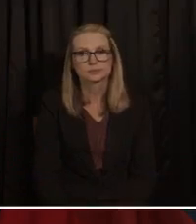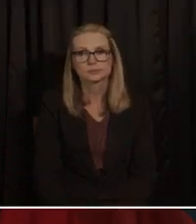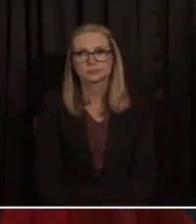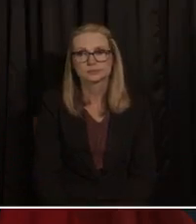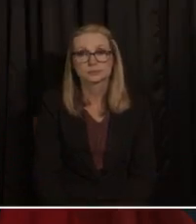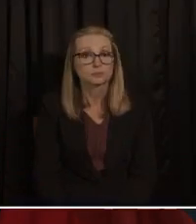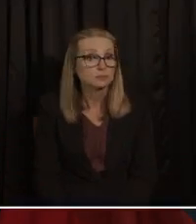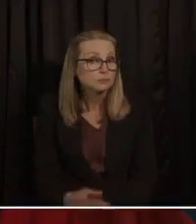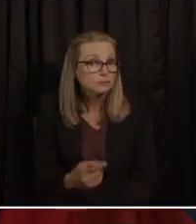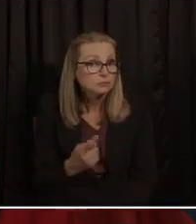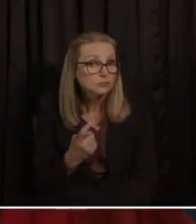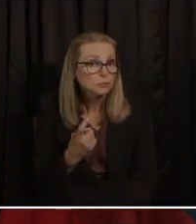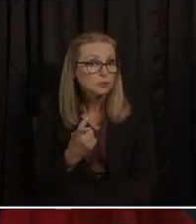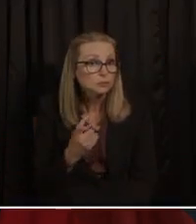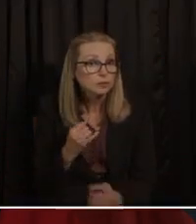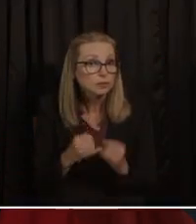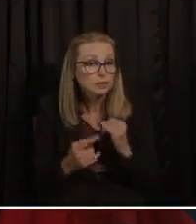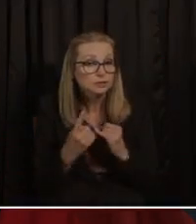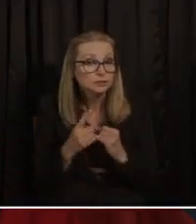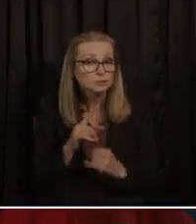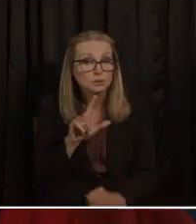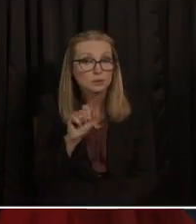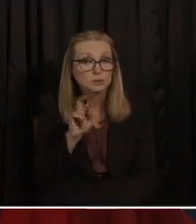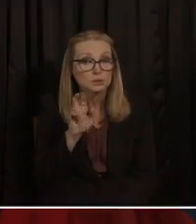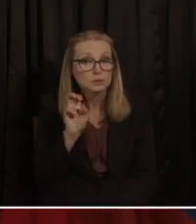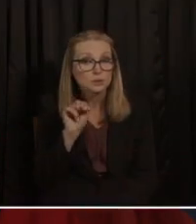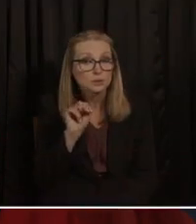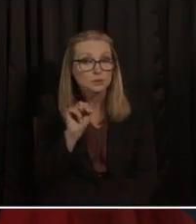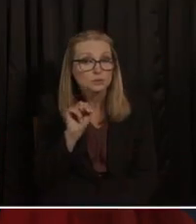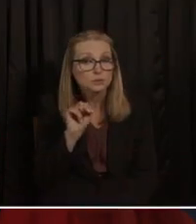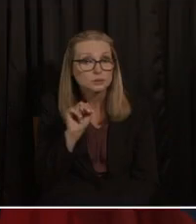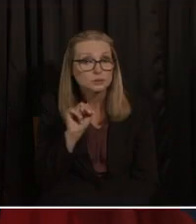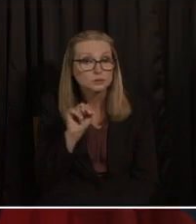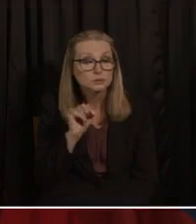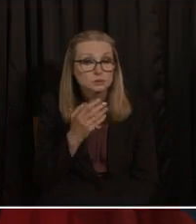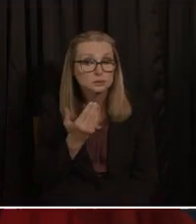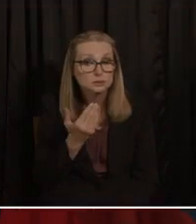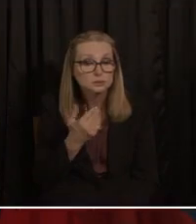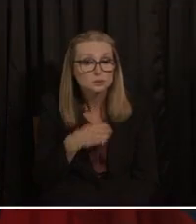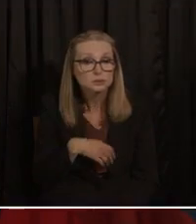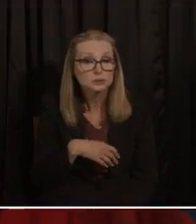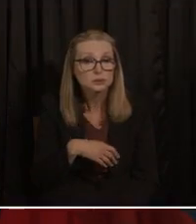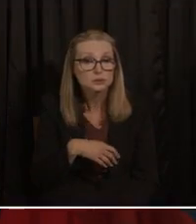Who's the last one? Lauren, go ahead.